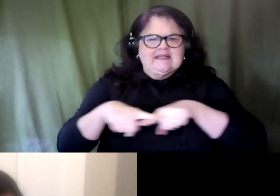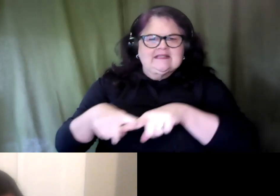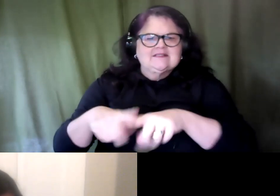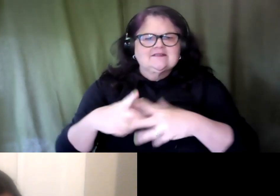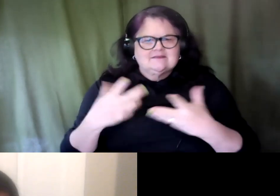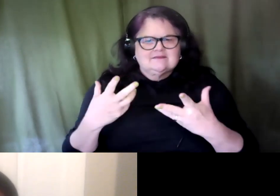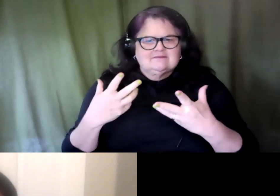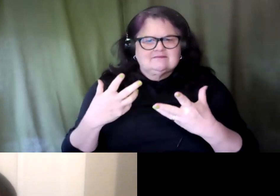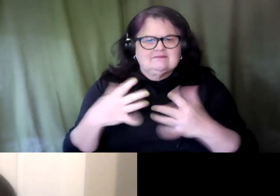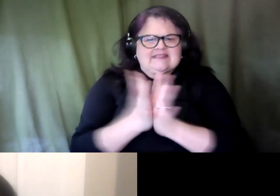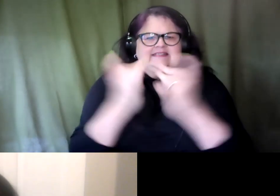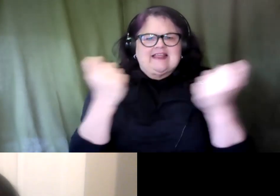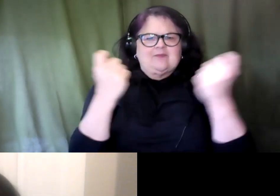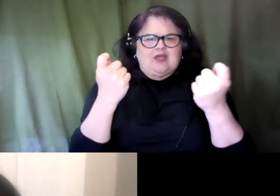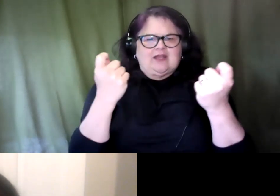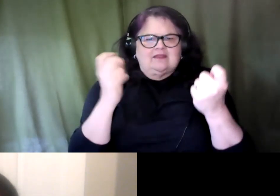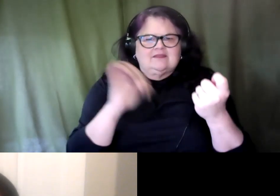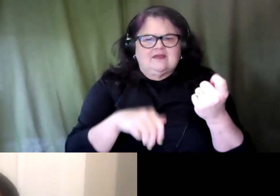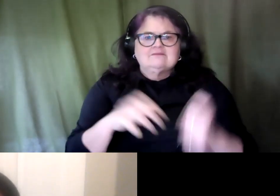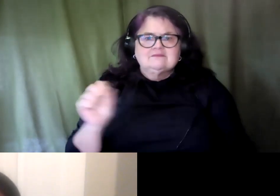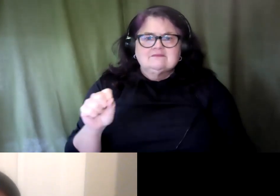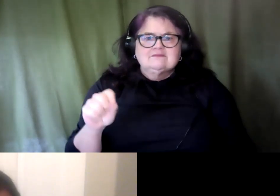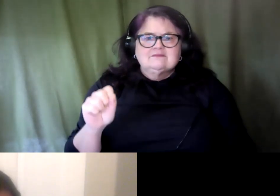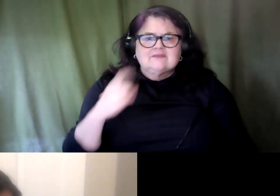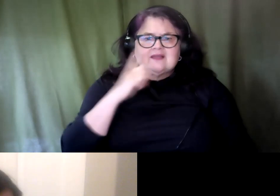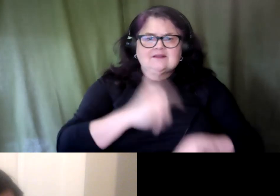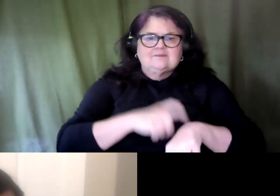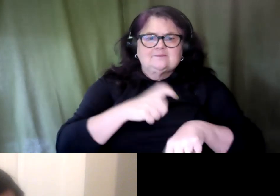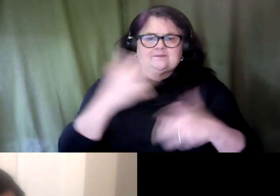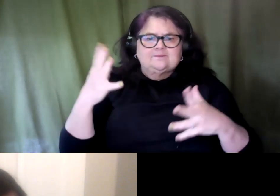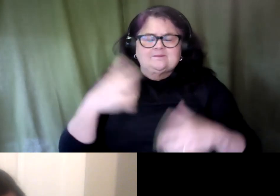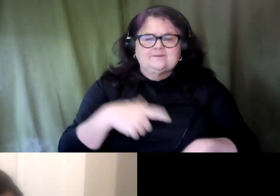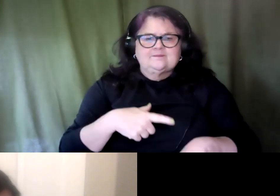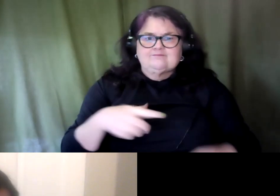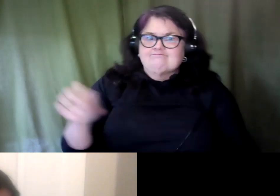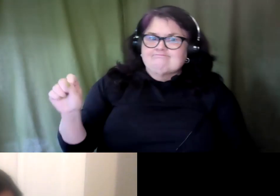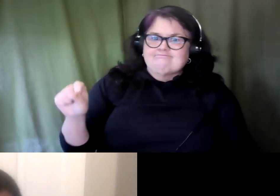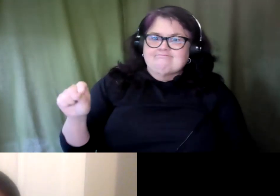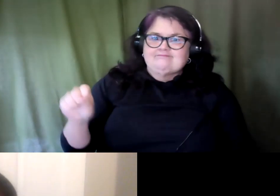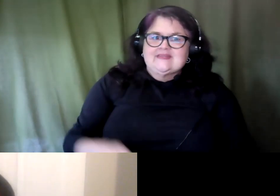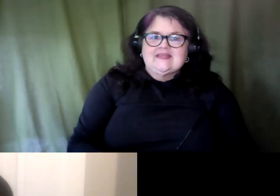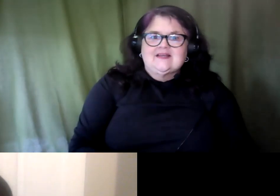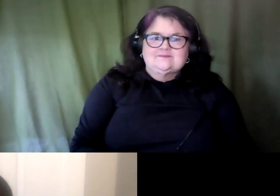it. Aside from that, yeah, I think we're at time. Yeah.